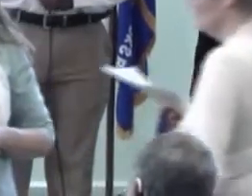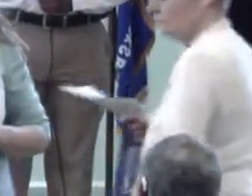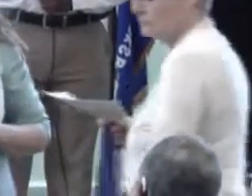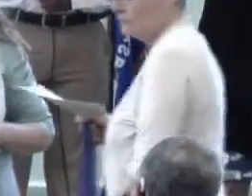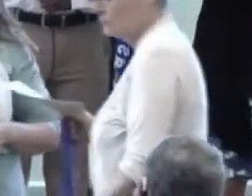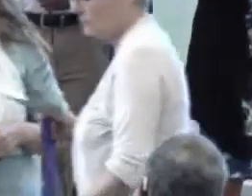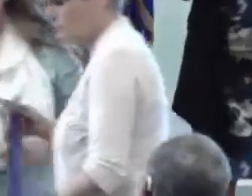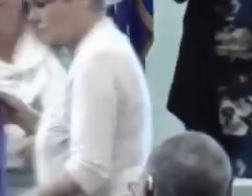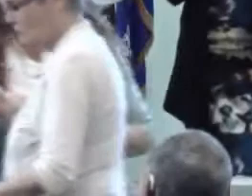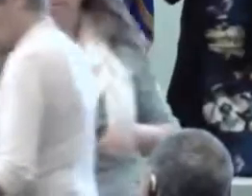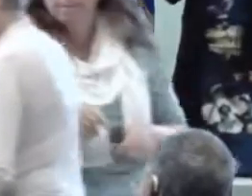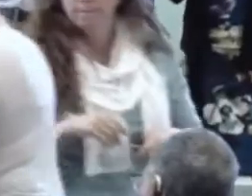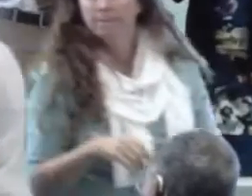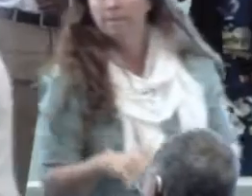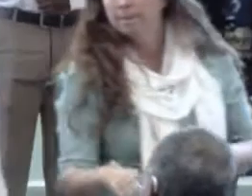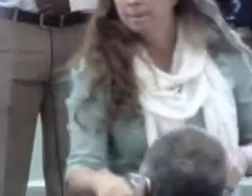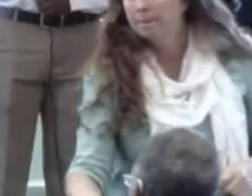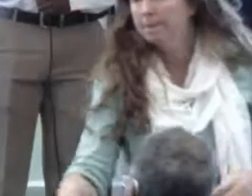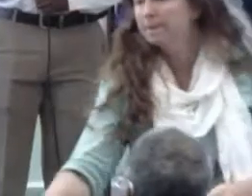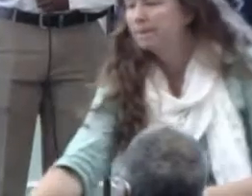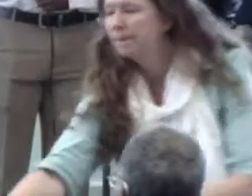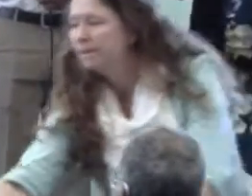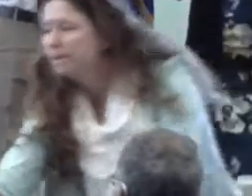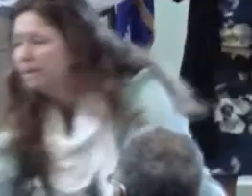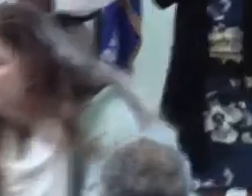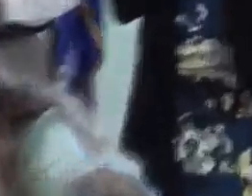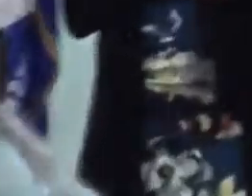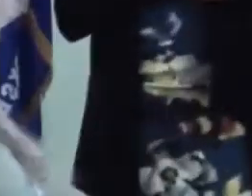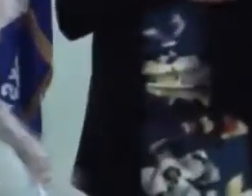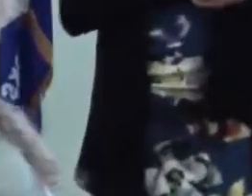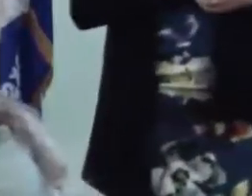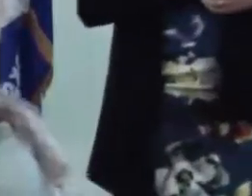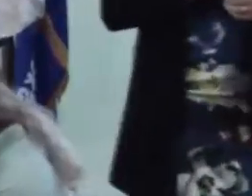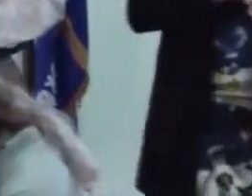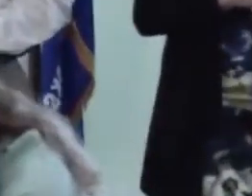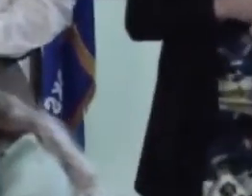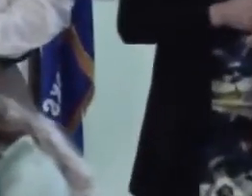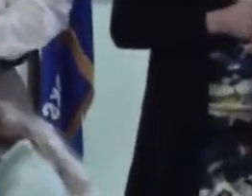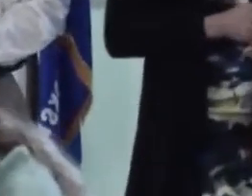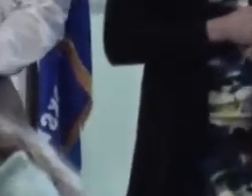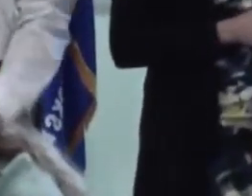We ask if you're able to kneel as we begin our worship service.